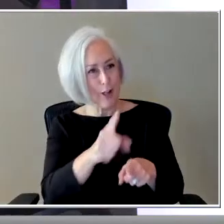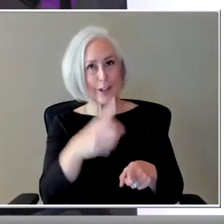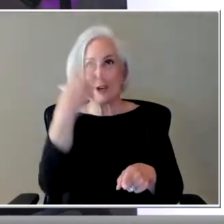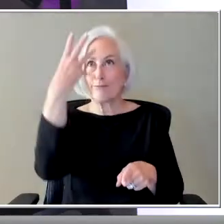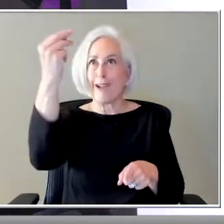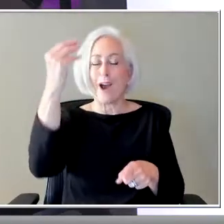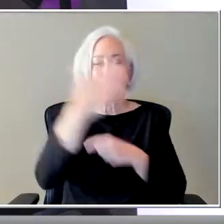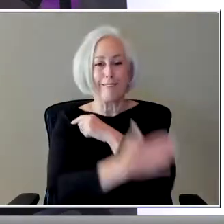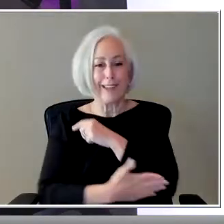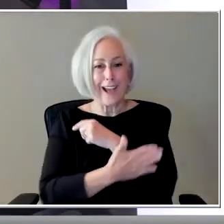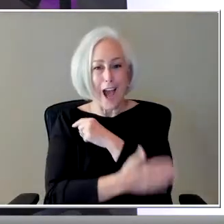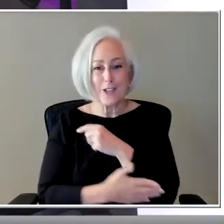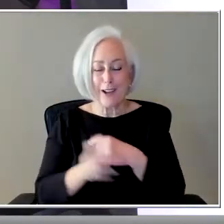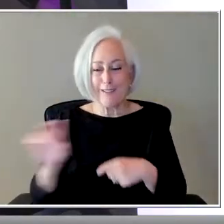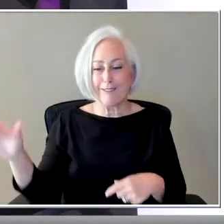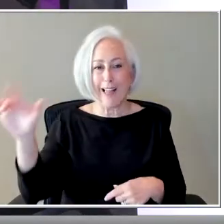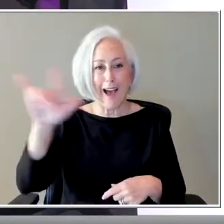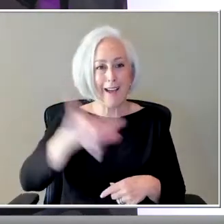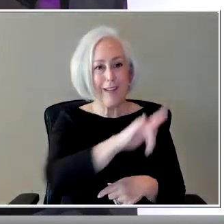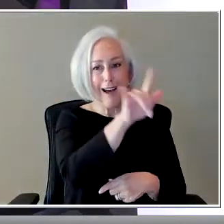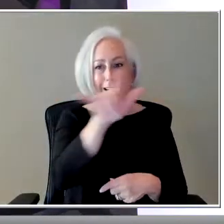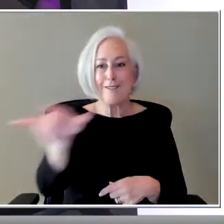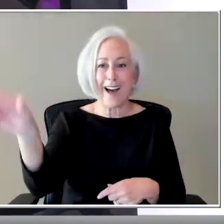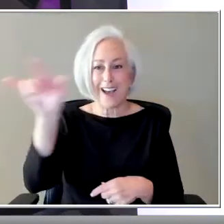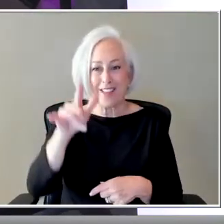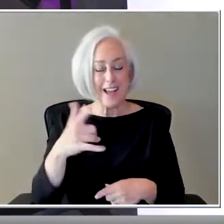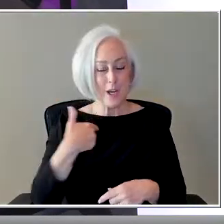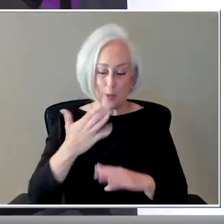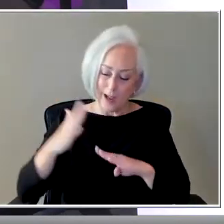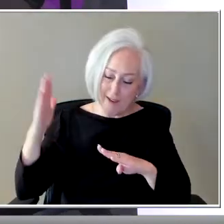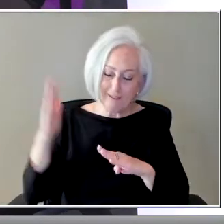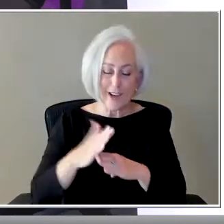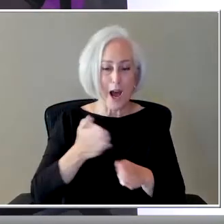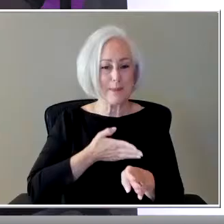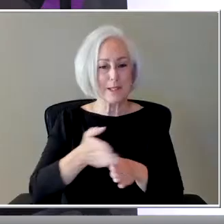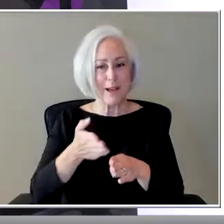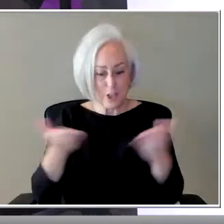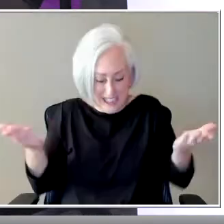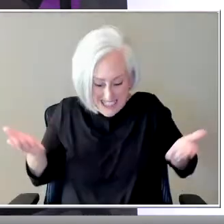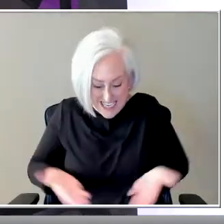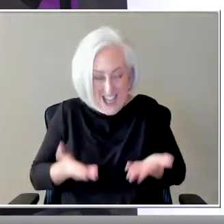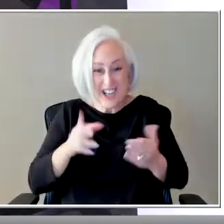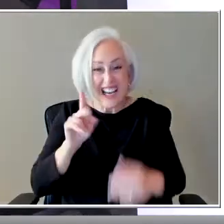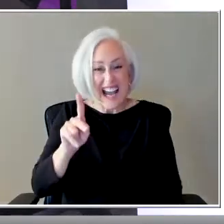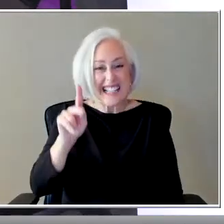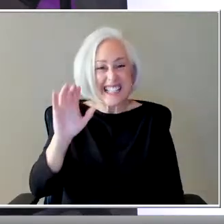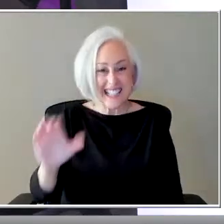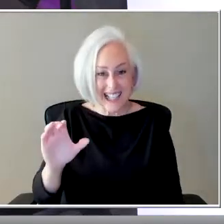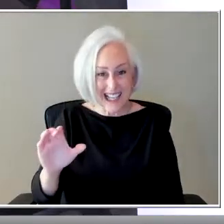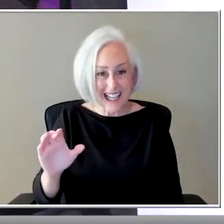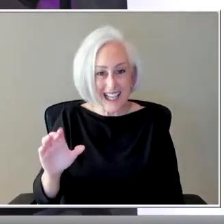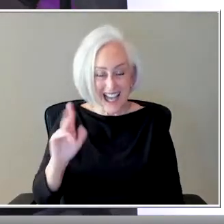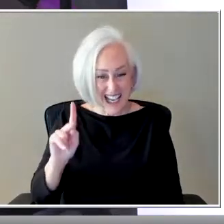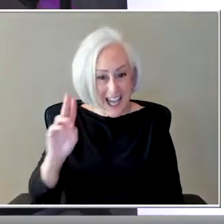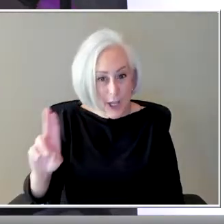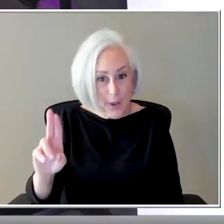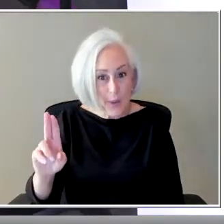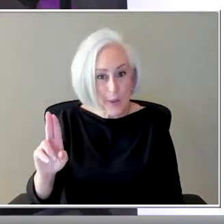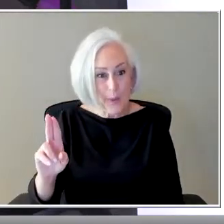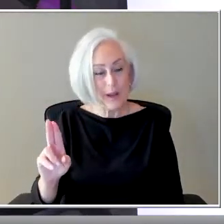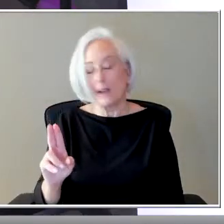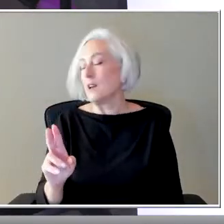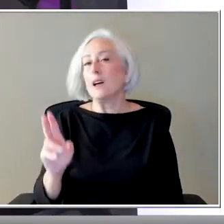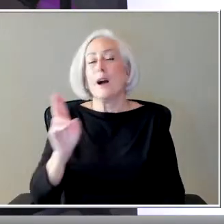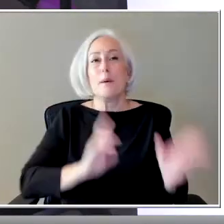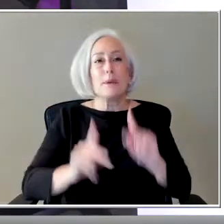country flying all over, because we have the top specialists right here in Kansas City at the health system. Just so people can understand